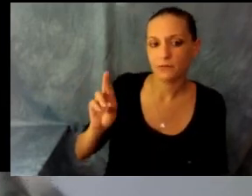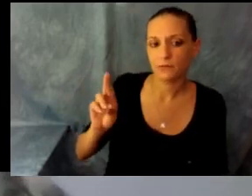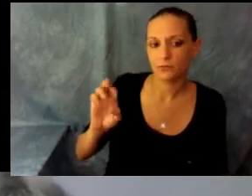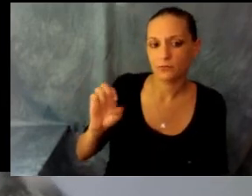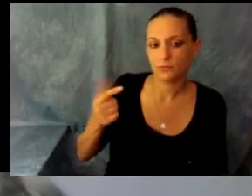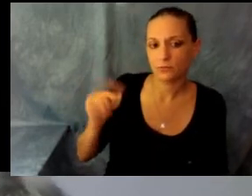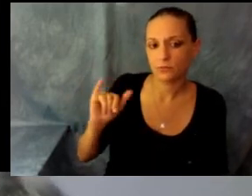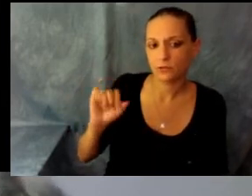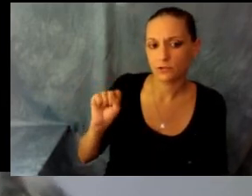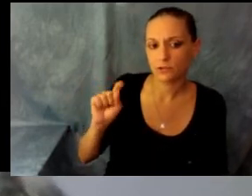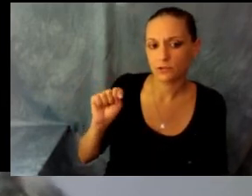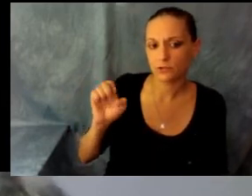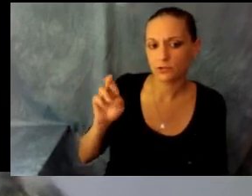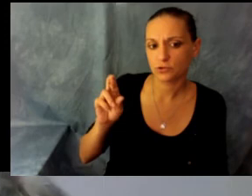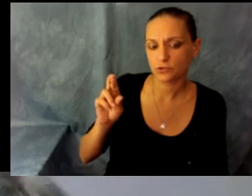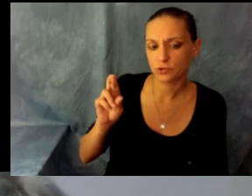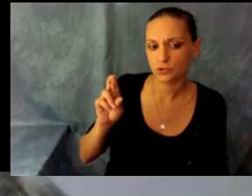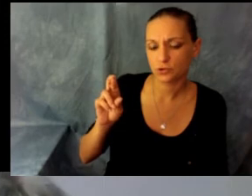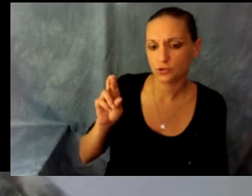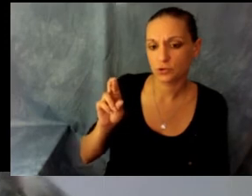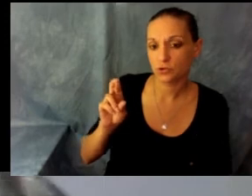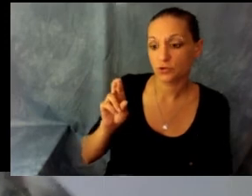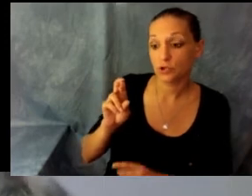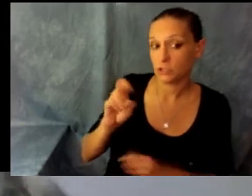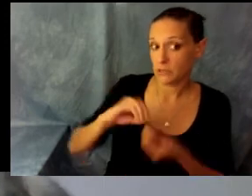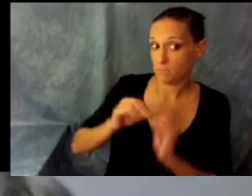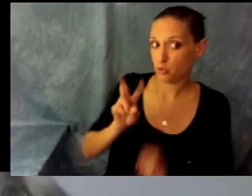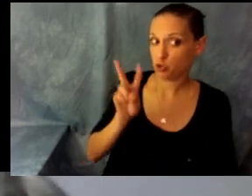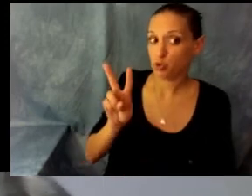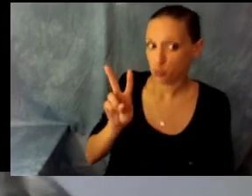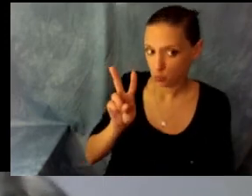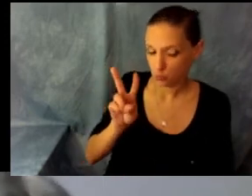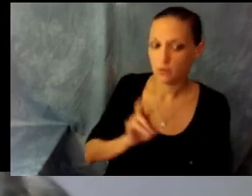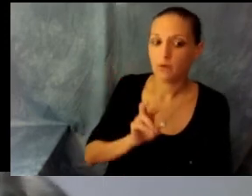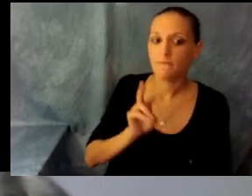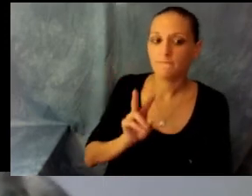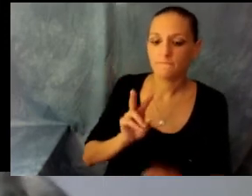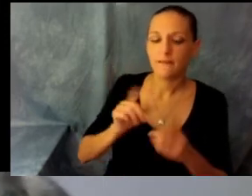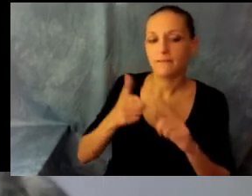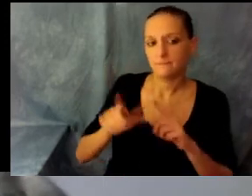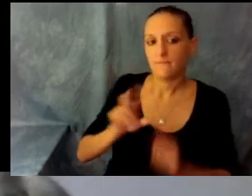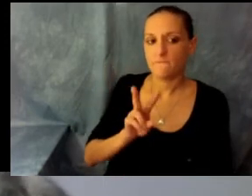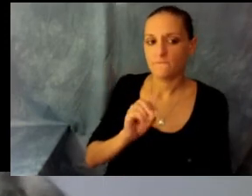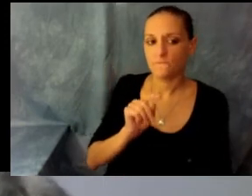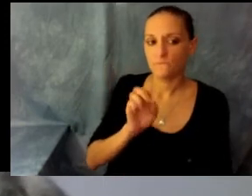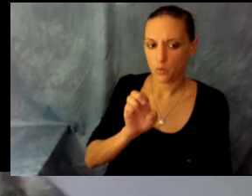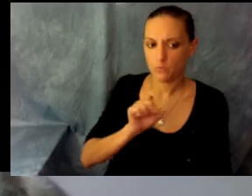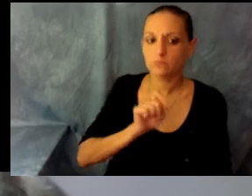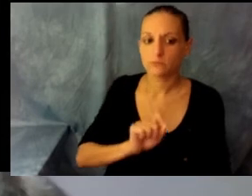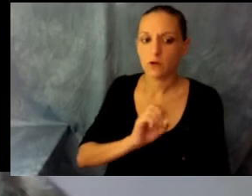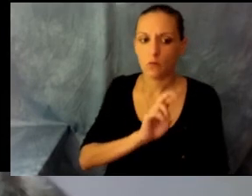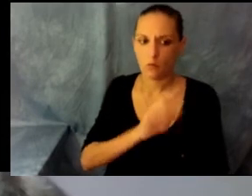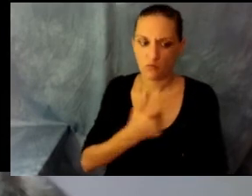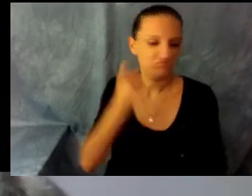julie@registertovote.org. And it's not the word two, it's not TO, it's the number two. So register, the number two, vote.org. And just put my first